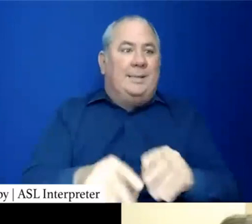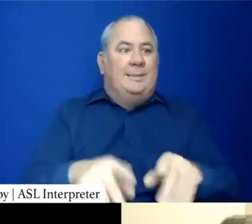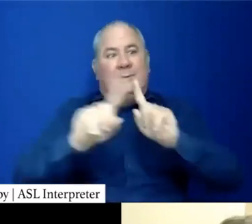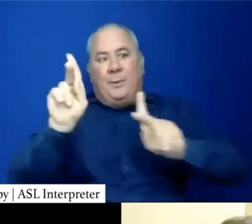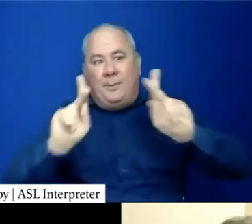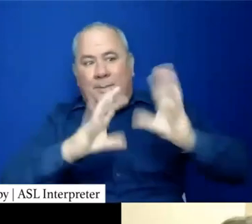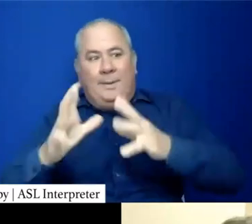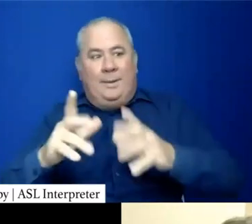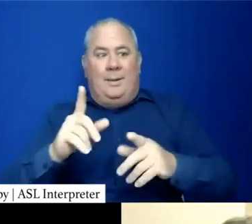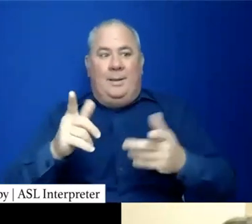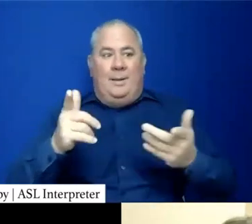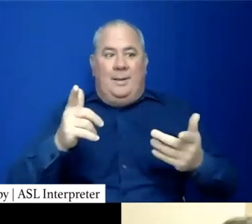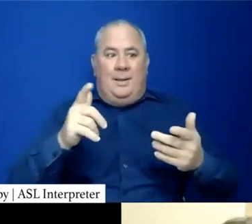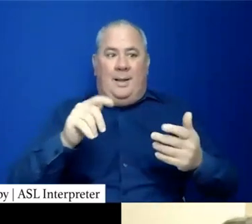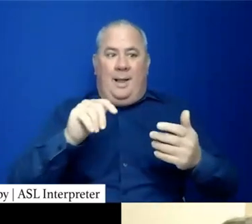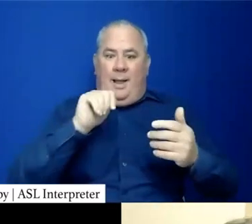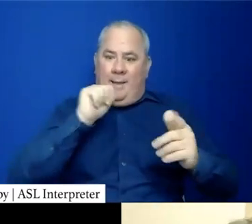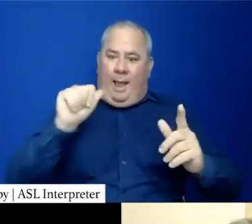to protect people.